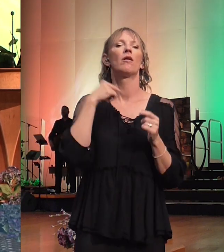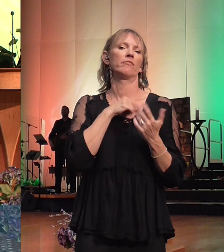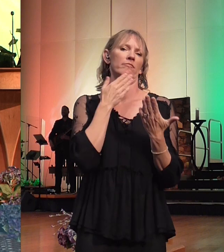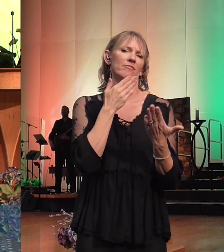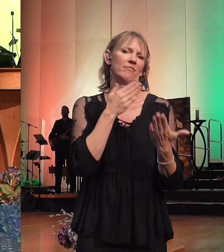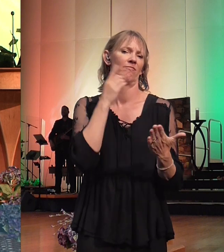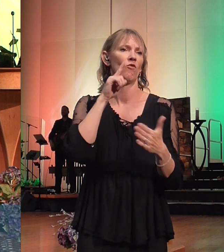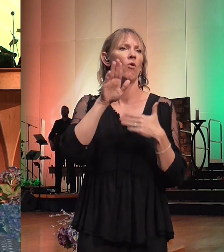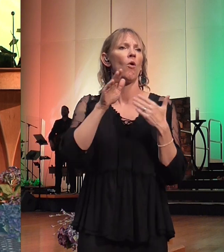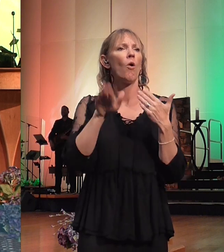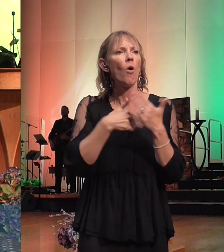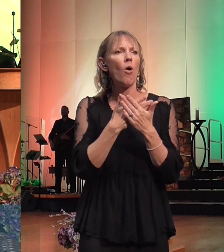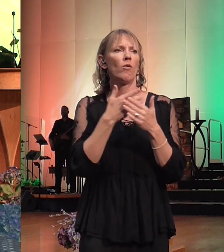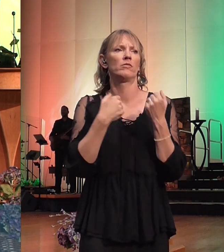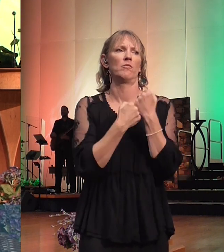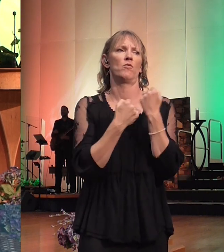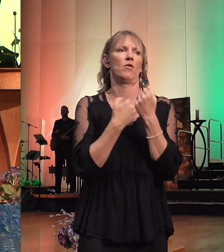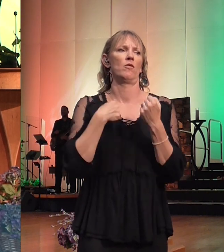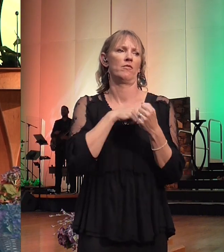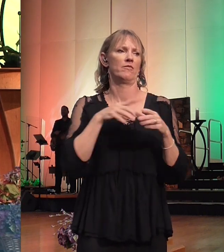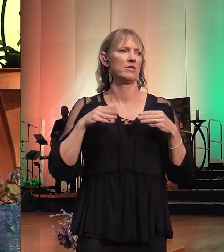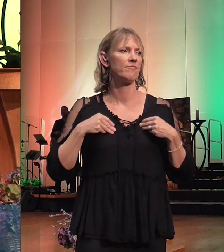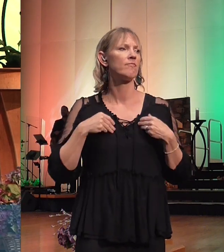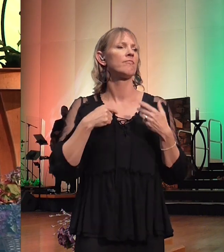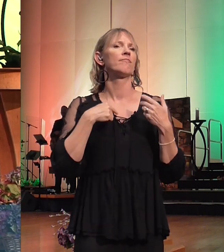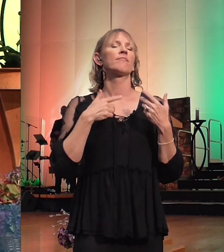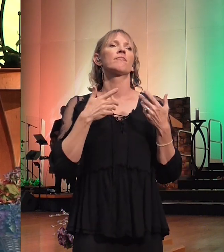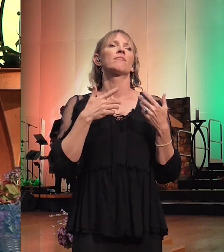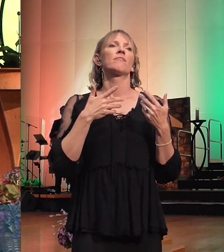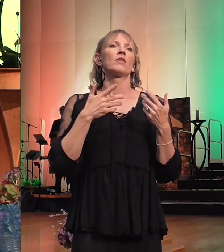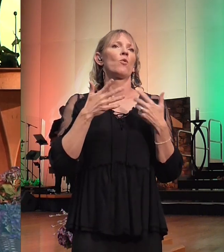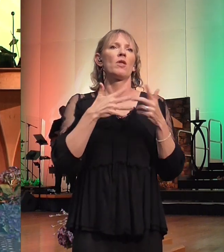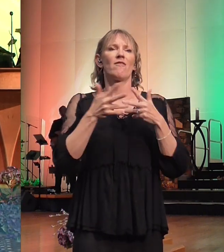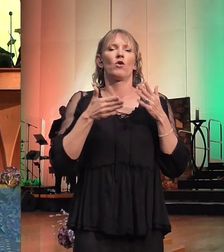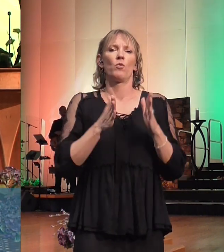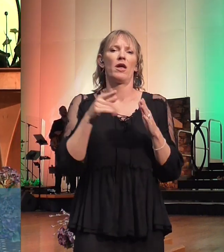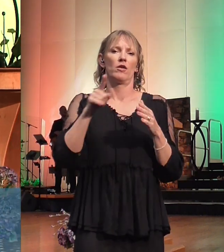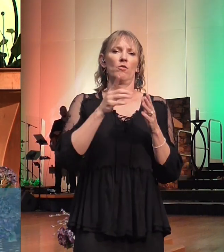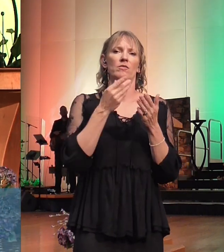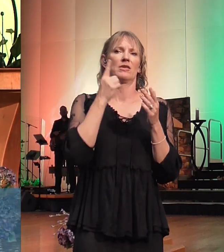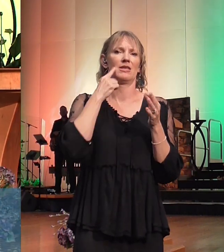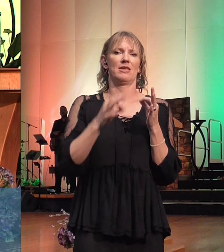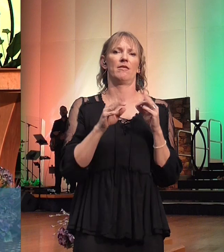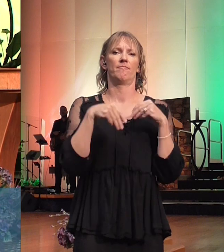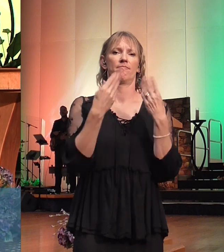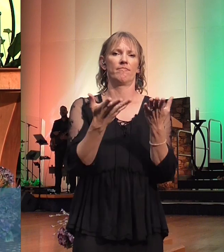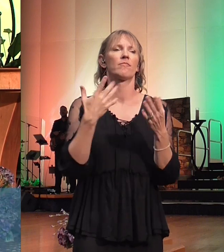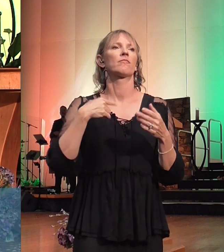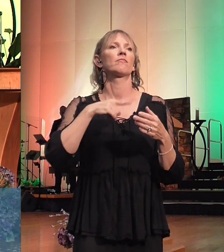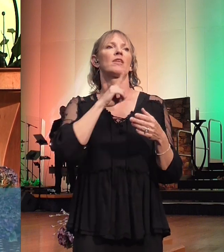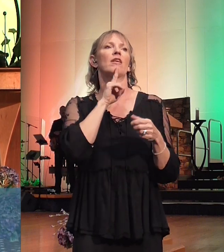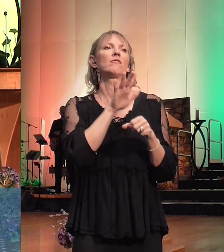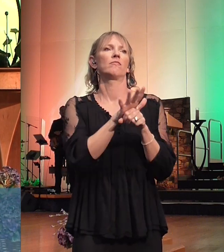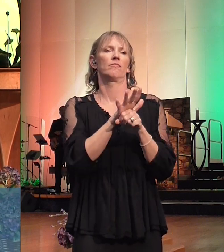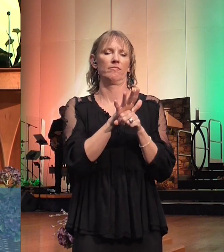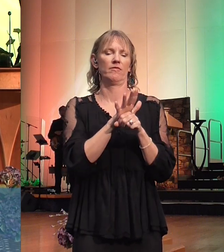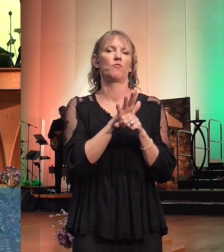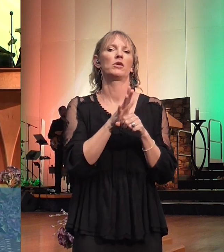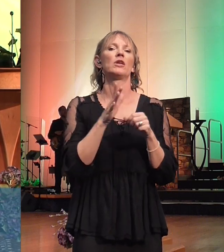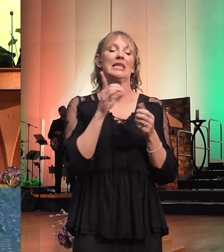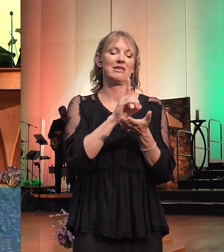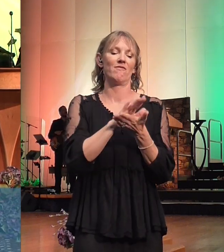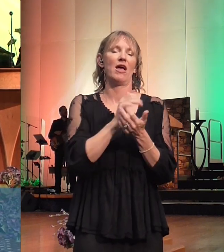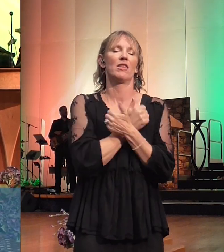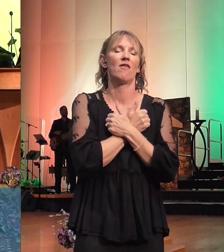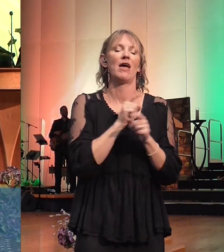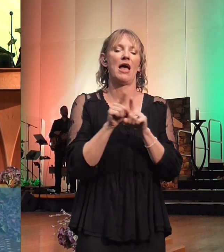grateful for all the support we receive. So just invite us to take our gift physically or metaphorically as we say our offering affirmation together. Divine